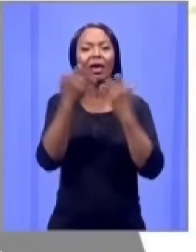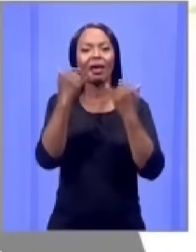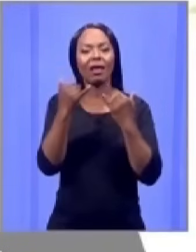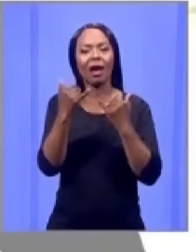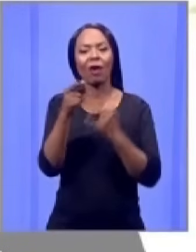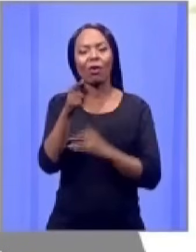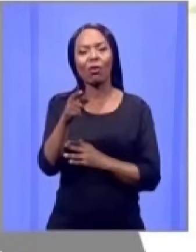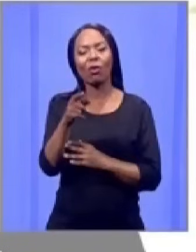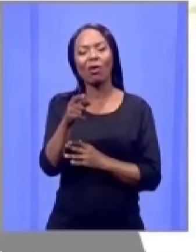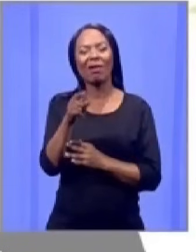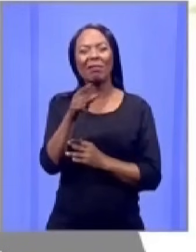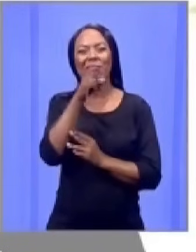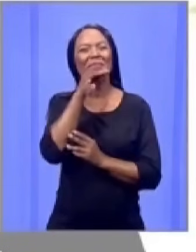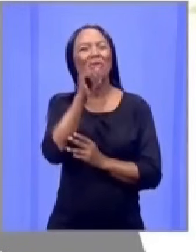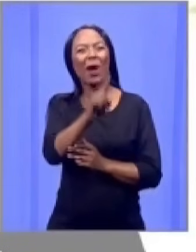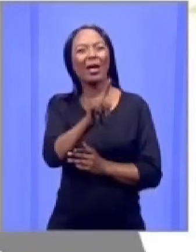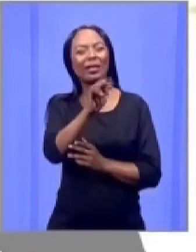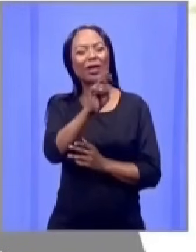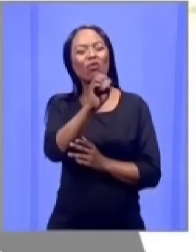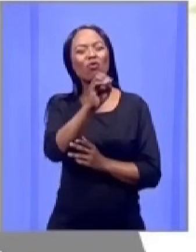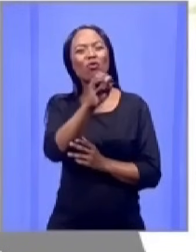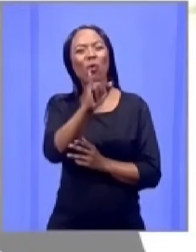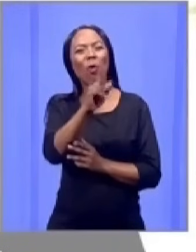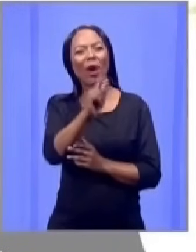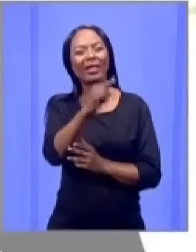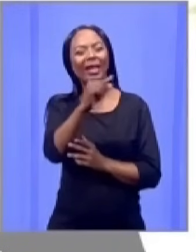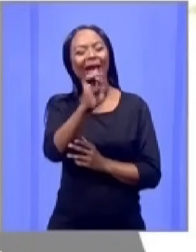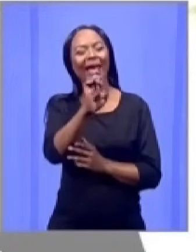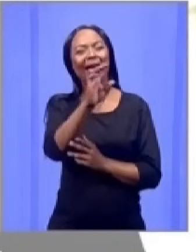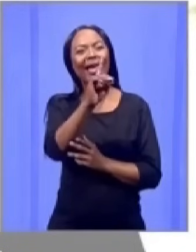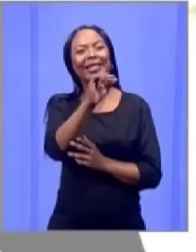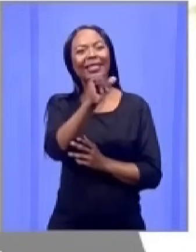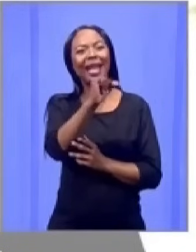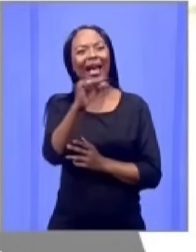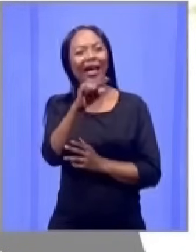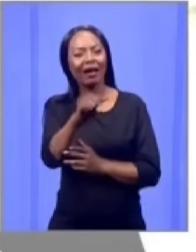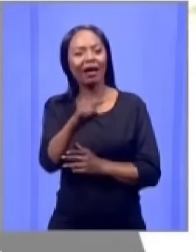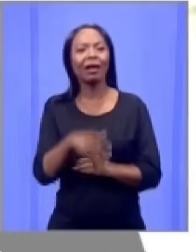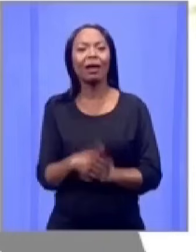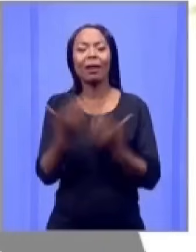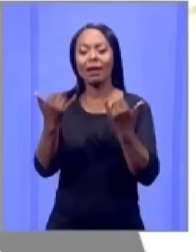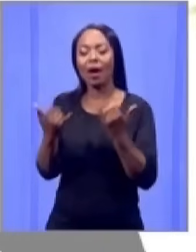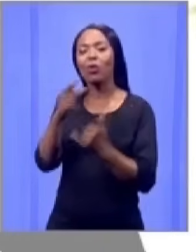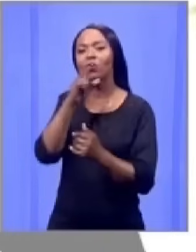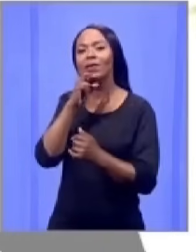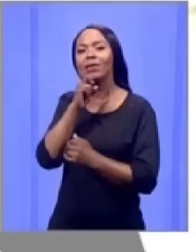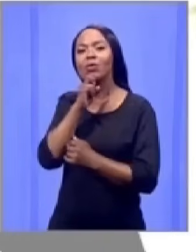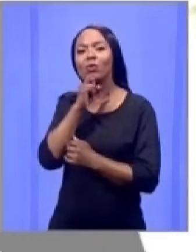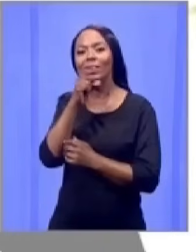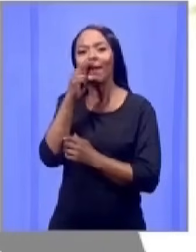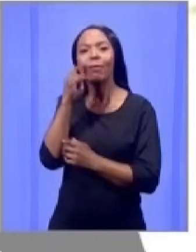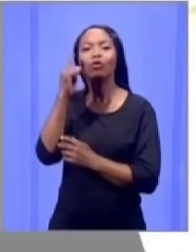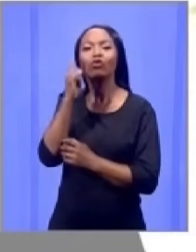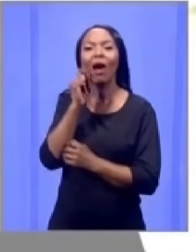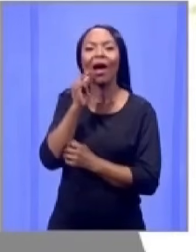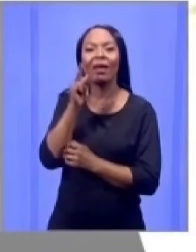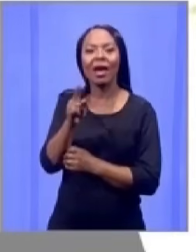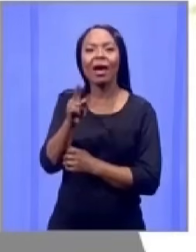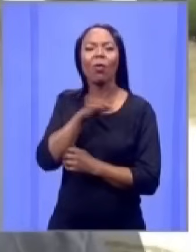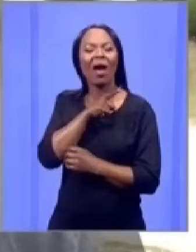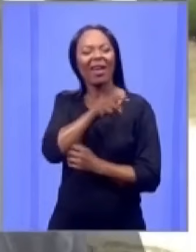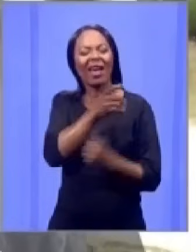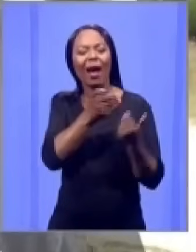gore Noitgedacht e mina eng Noitgedacht ya rona ya no Makgalwane ke mahoko a le tlabe le re le dirisa ka Setswana le go aka di-apartheid tse re